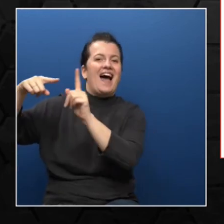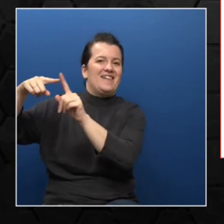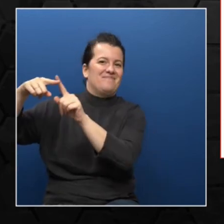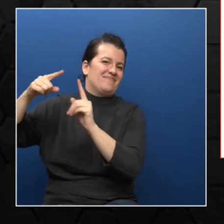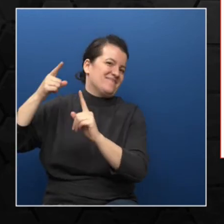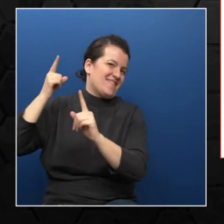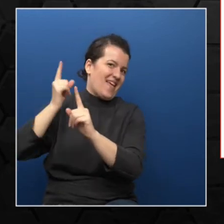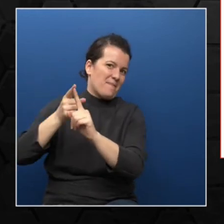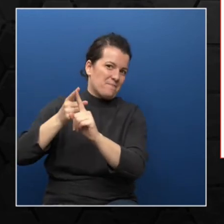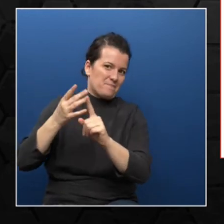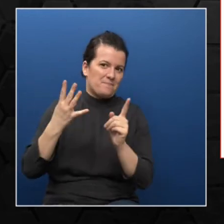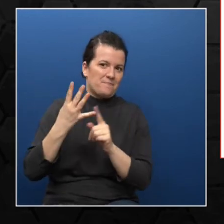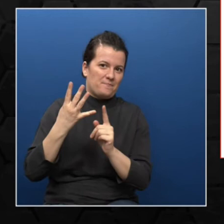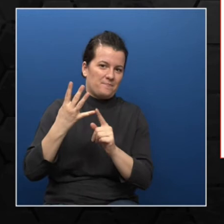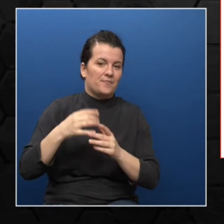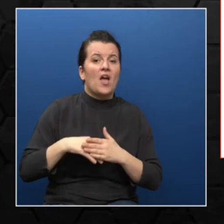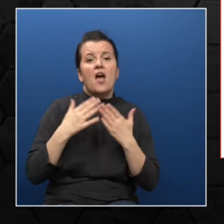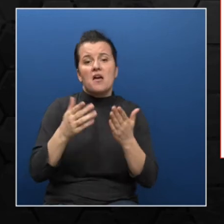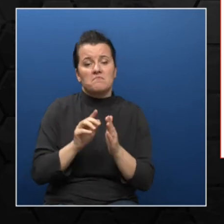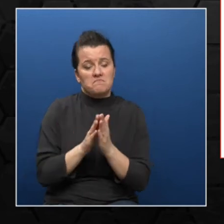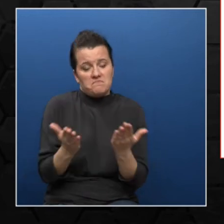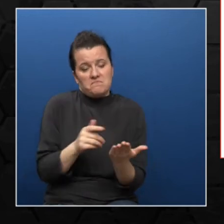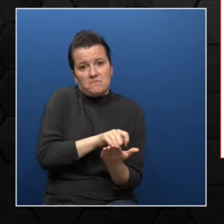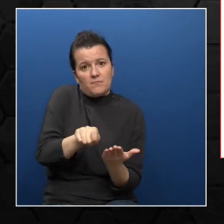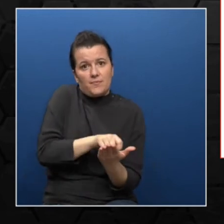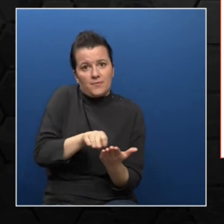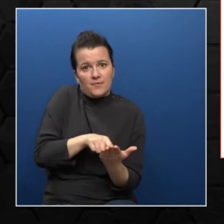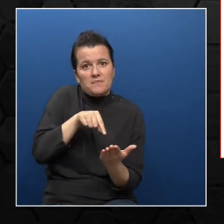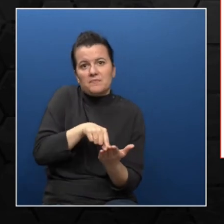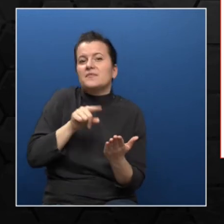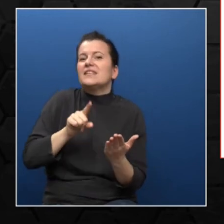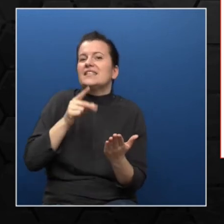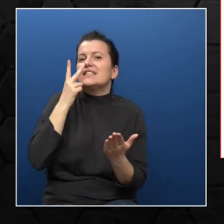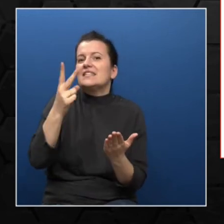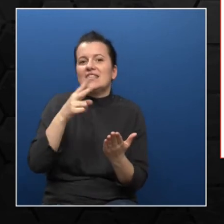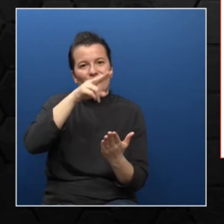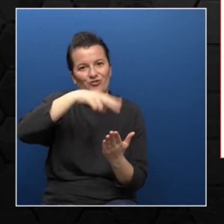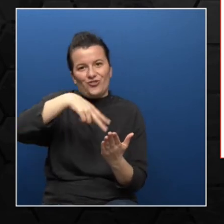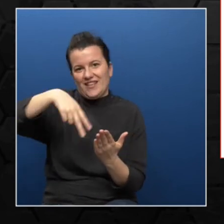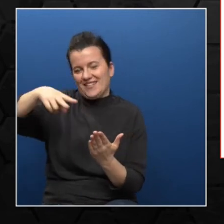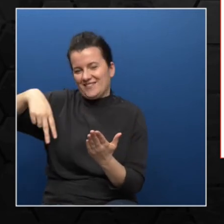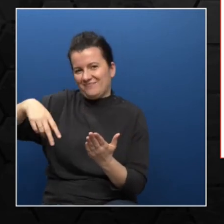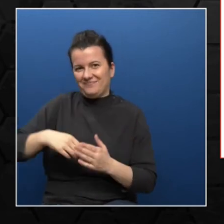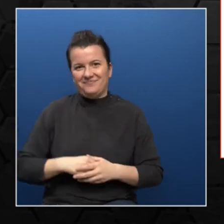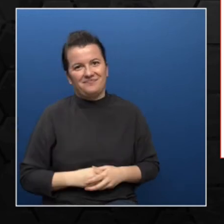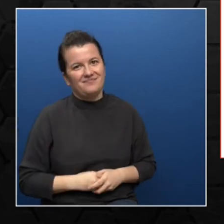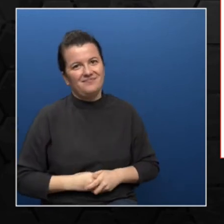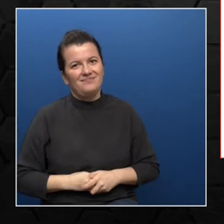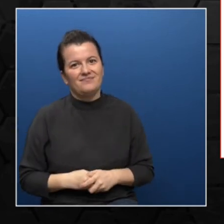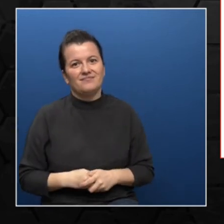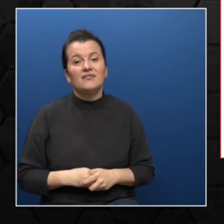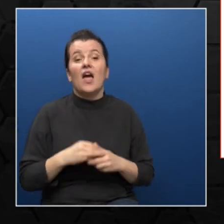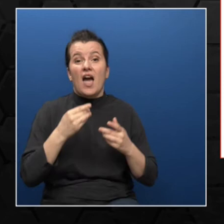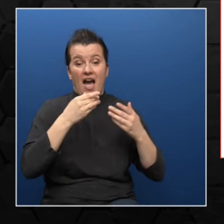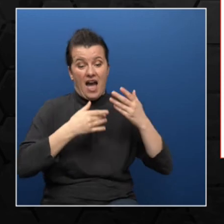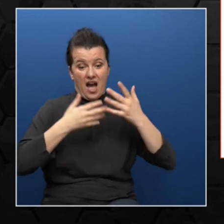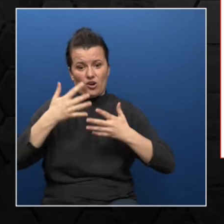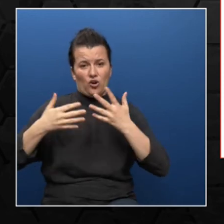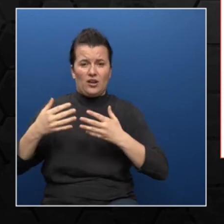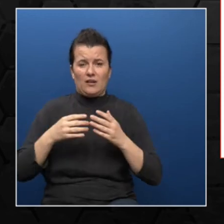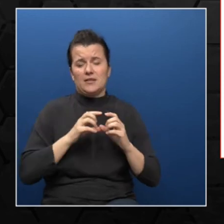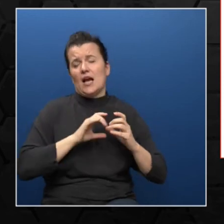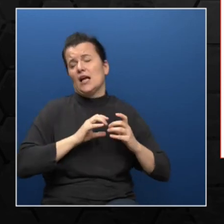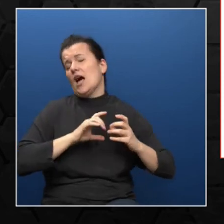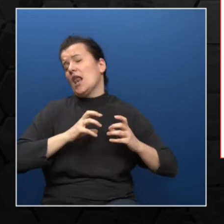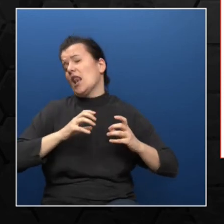I think the paper is available publicly. Please check that out. It's a pretty huge algorithm. This is kind of like a more